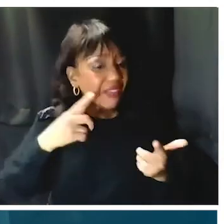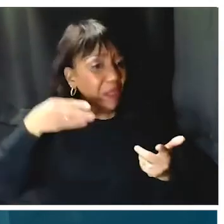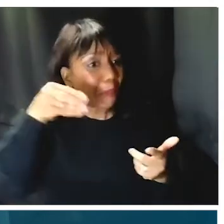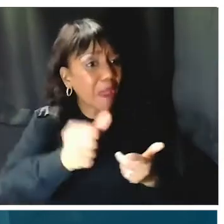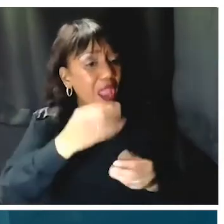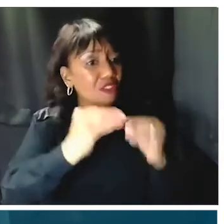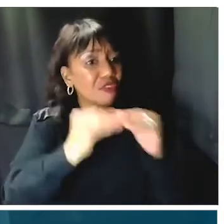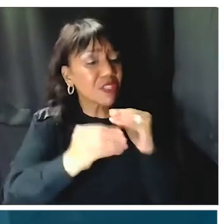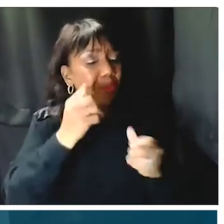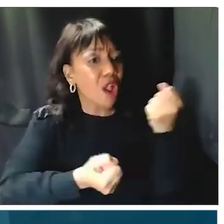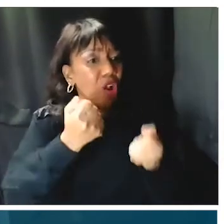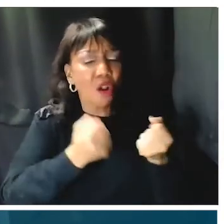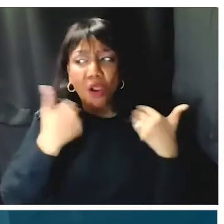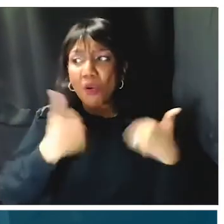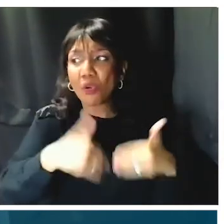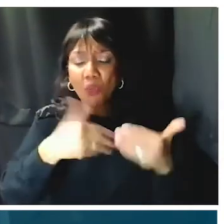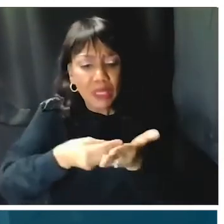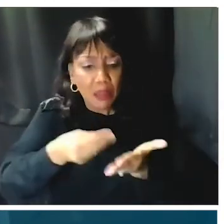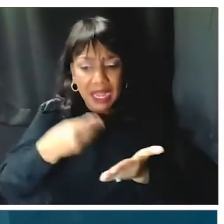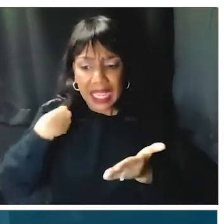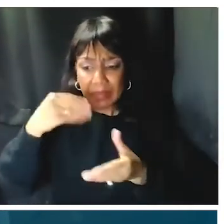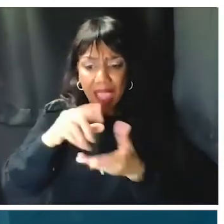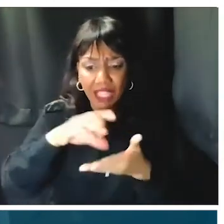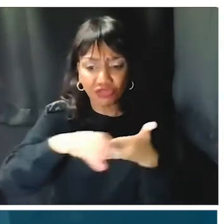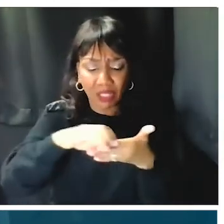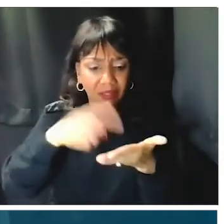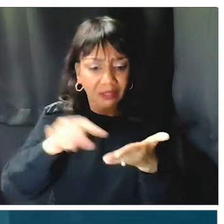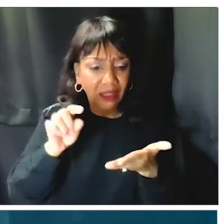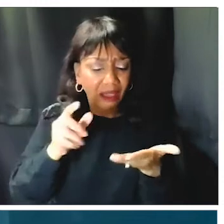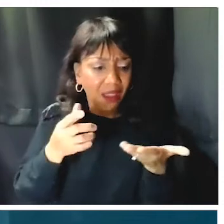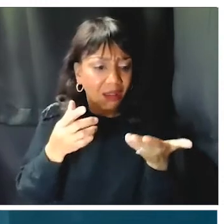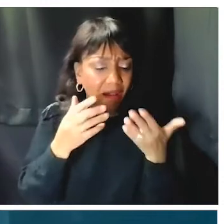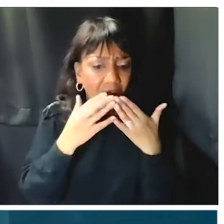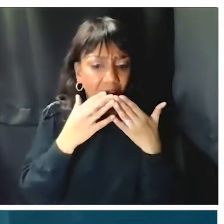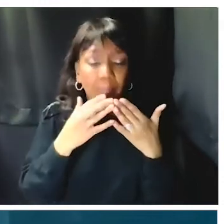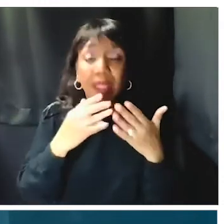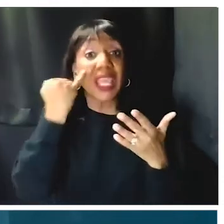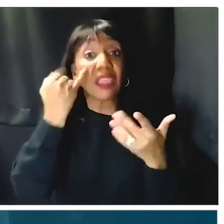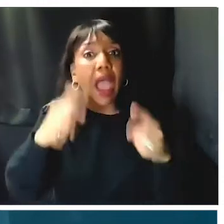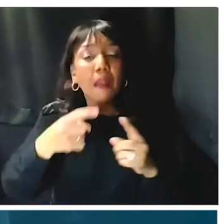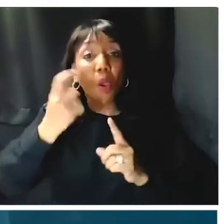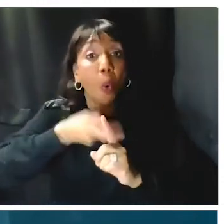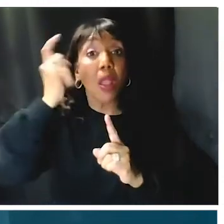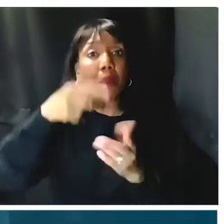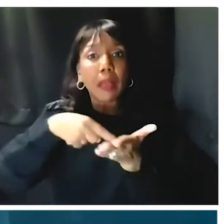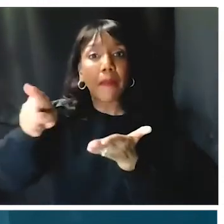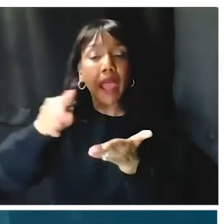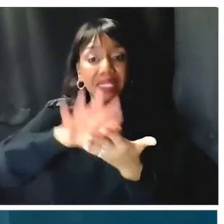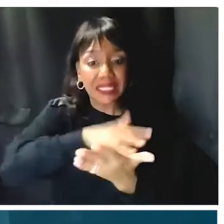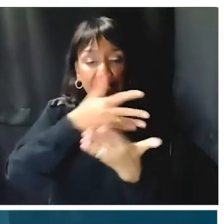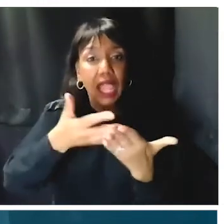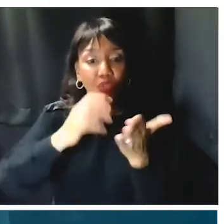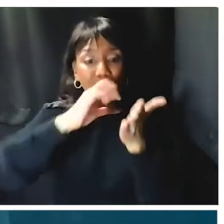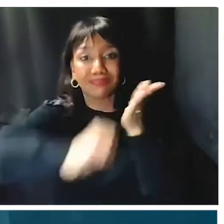car repair bill with the money you have in your checking account. If you have an automatic payment scheduled to